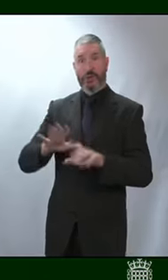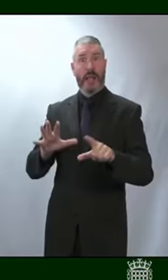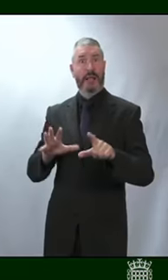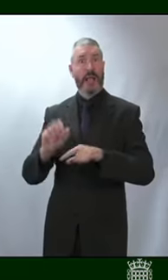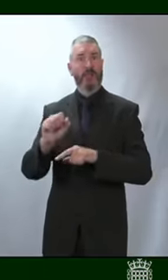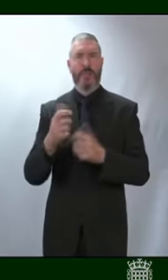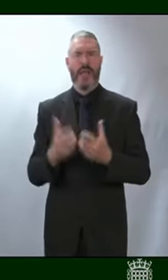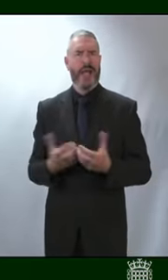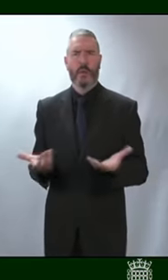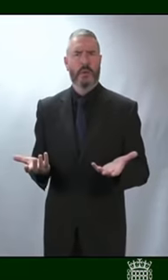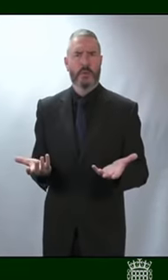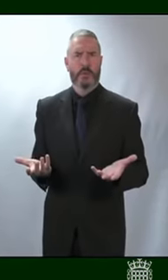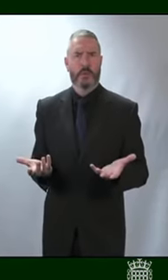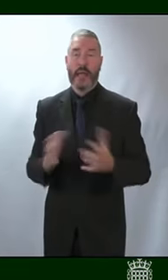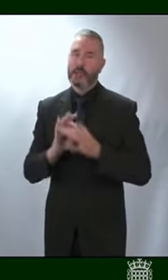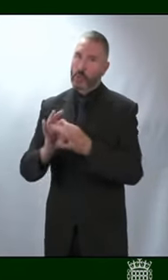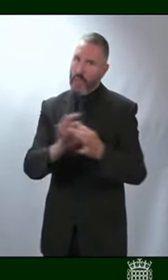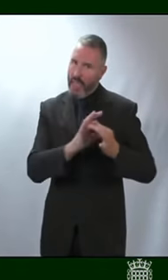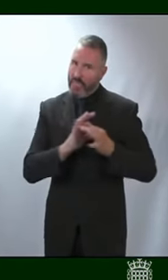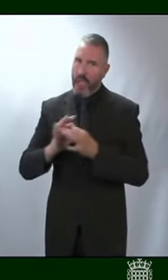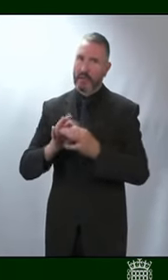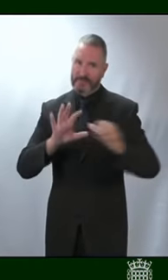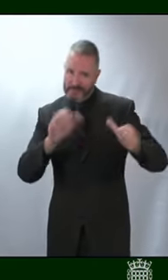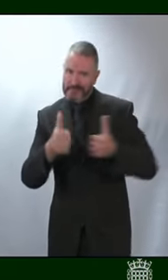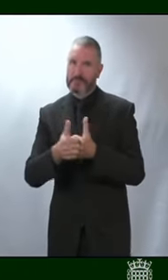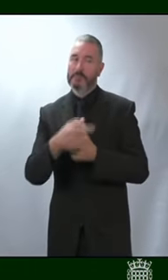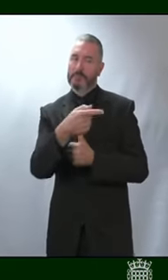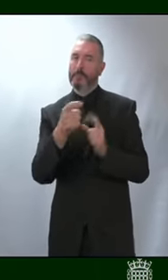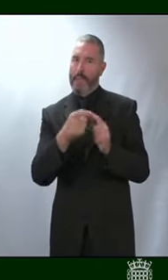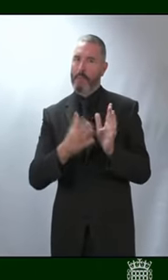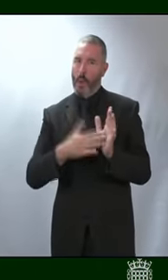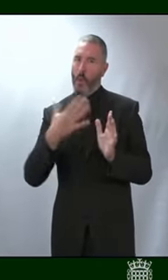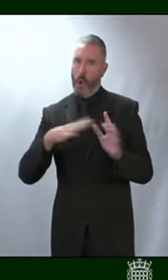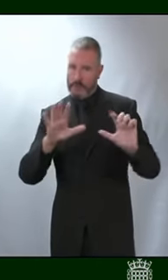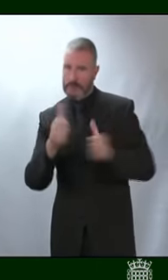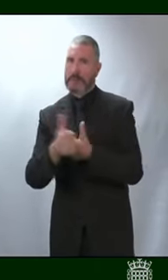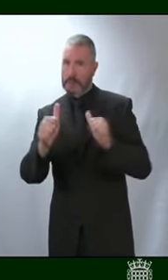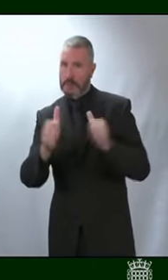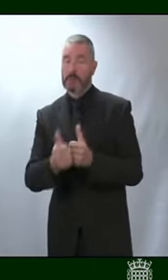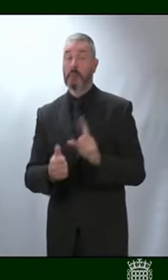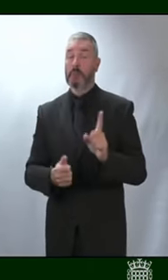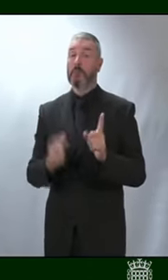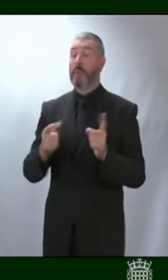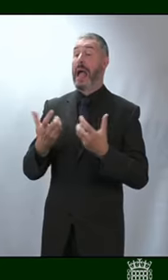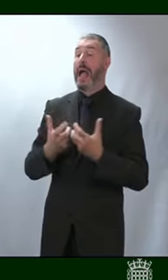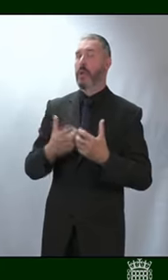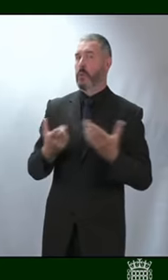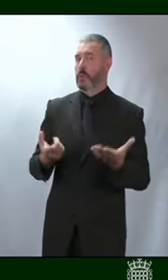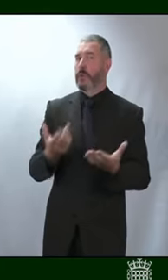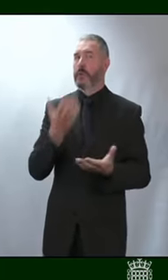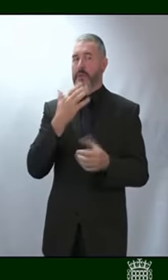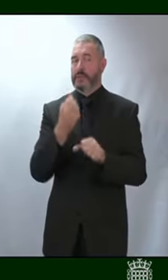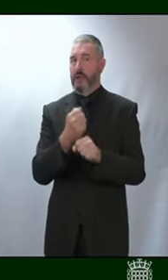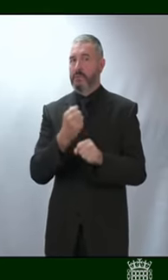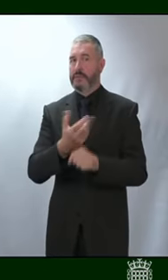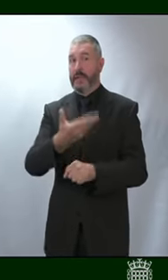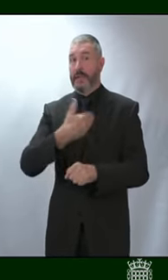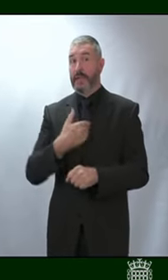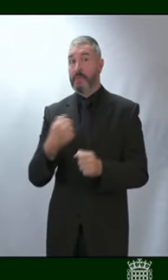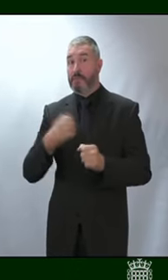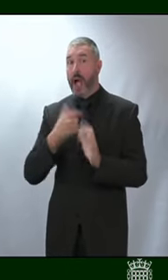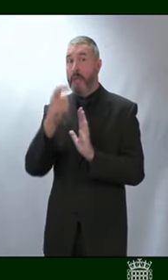in the spirit of togetherness invoked by the Prime Minister earlier on, will his government give time for my bill